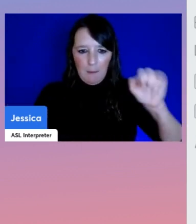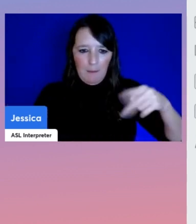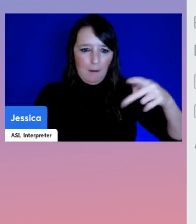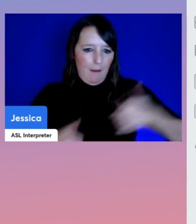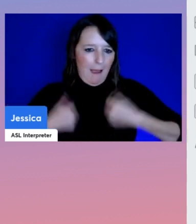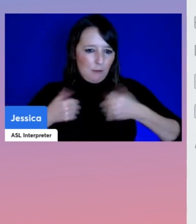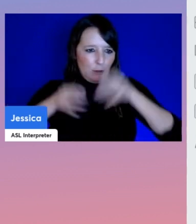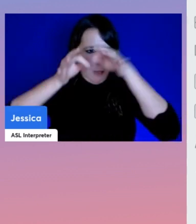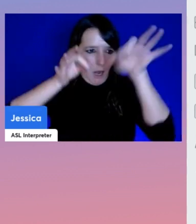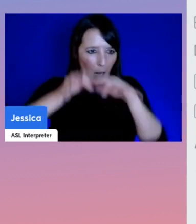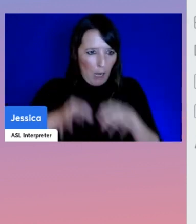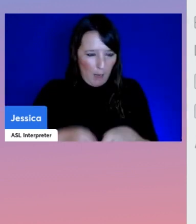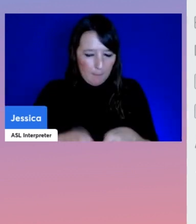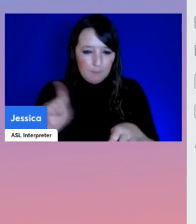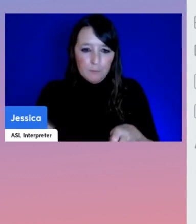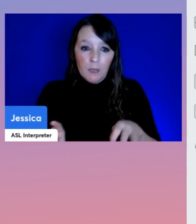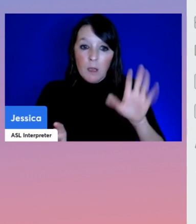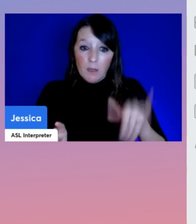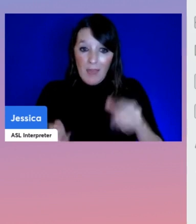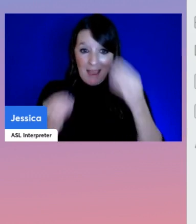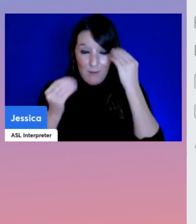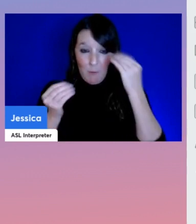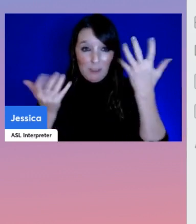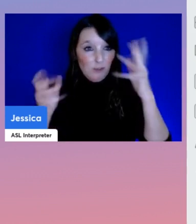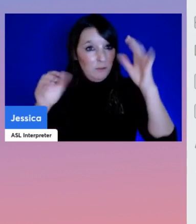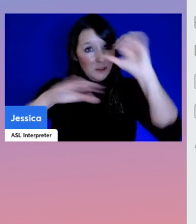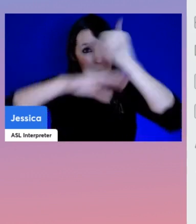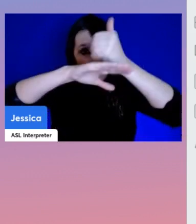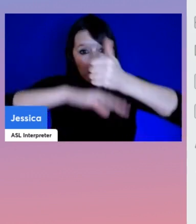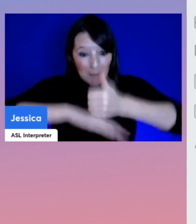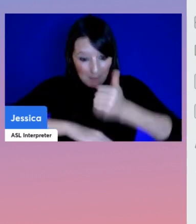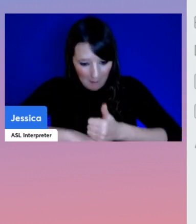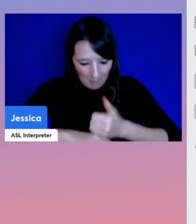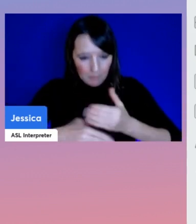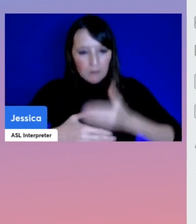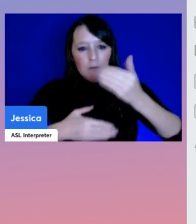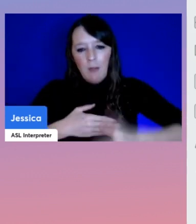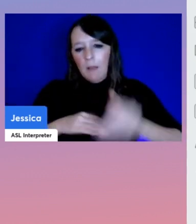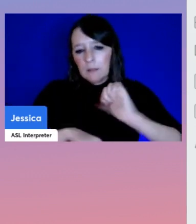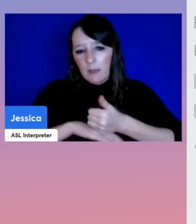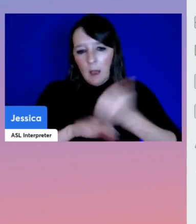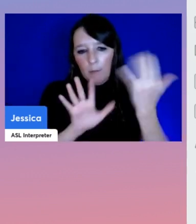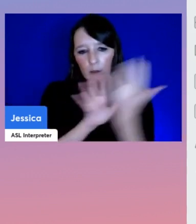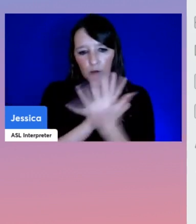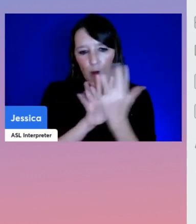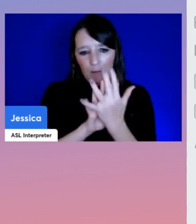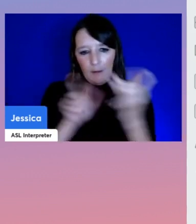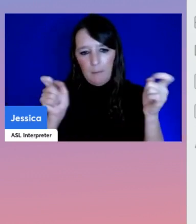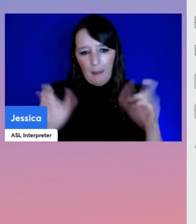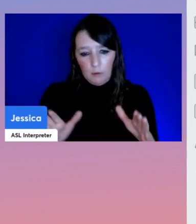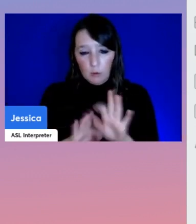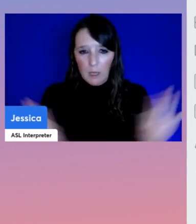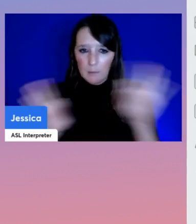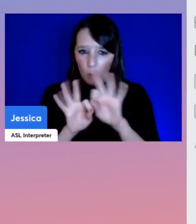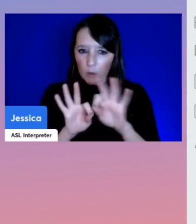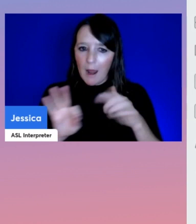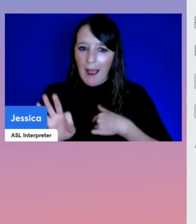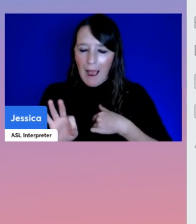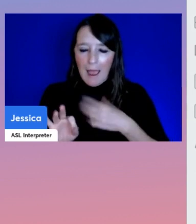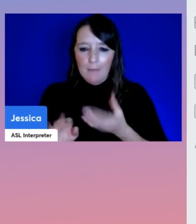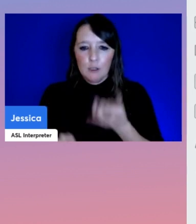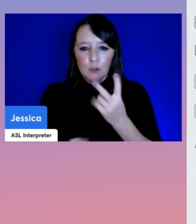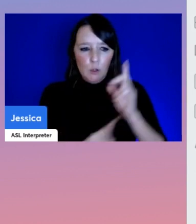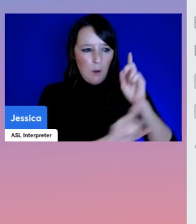With that information in hand, I can set up my traffic manager, and the important point here is that I'm setting up 2 endpoints. So one